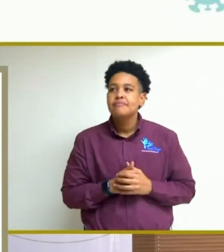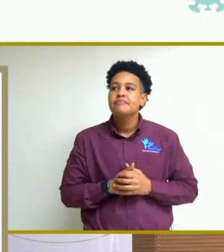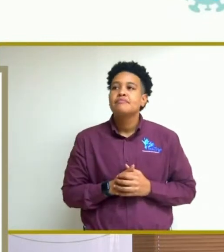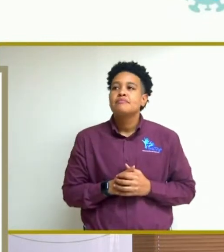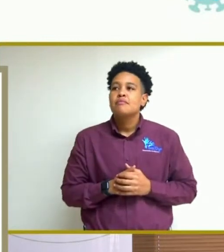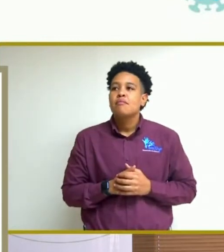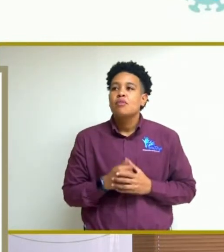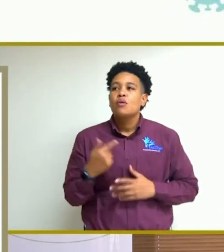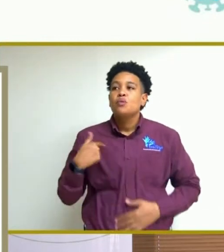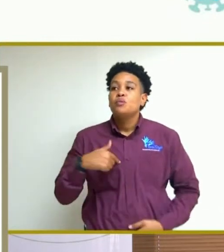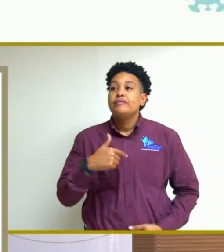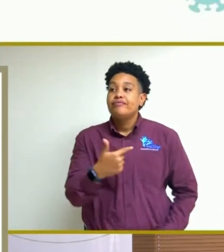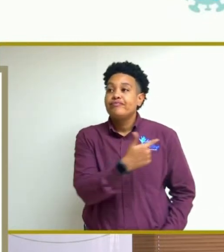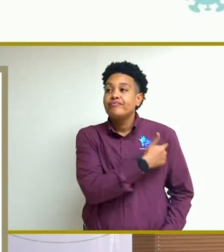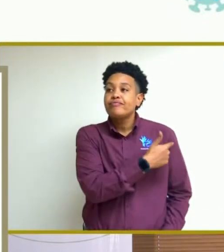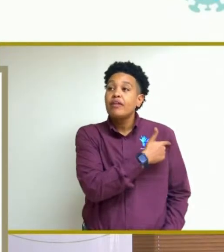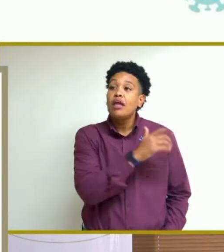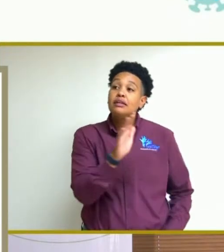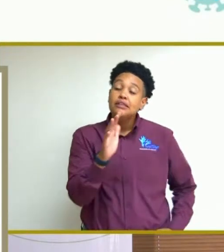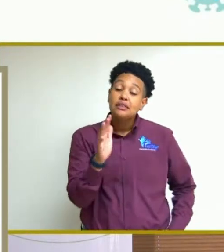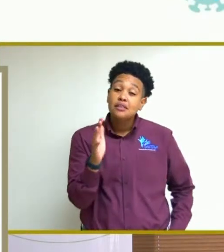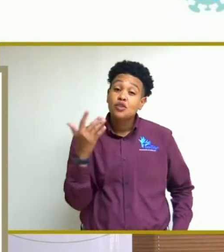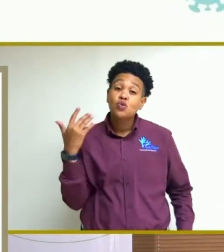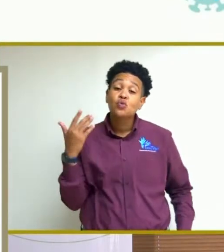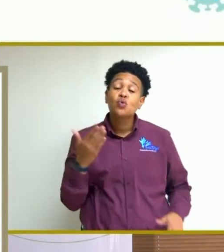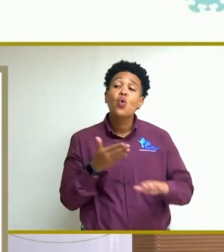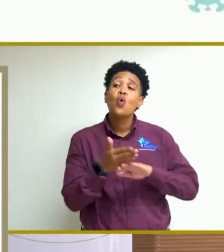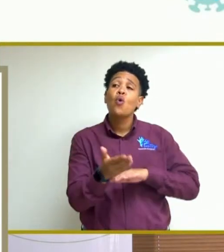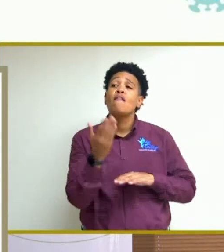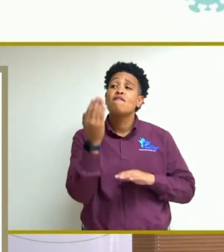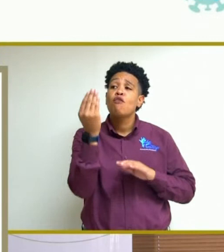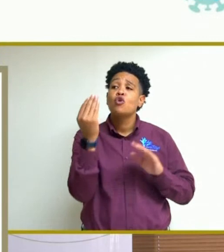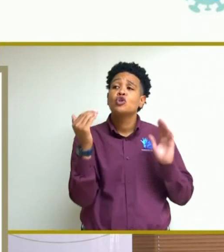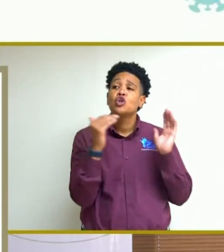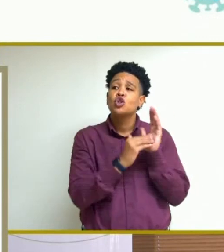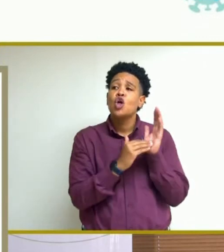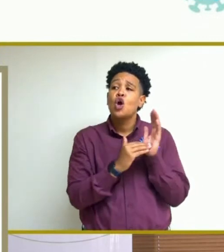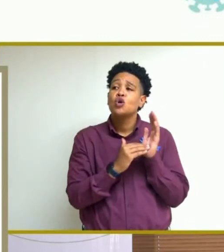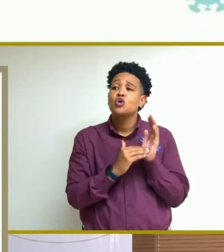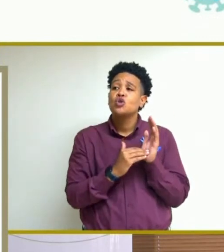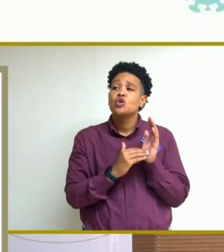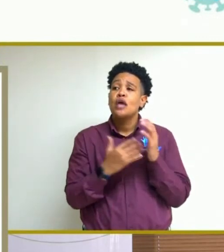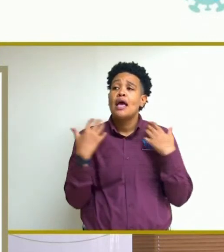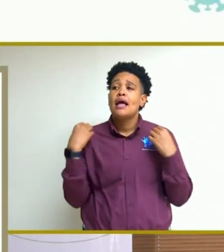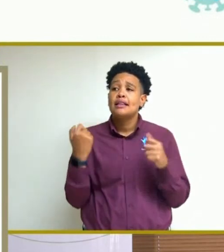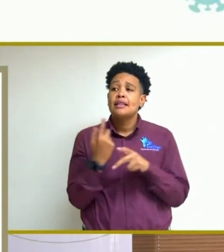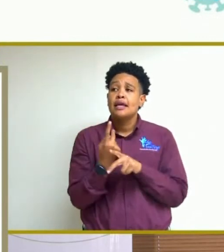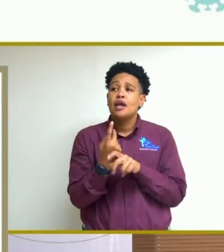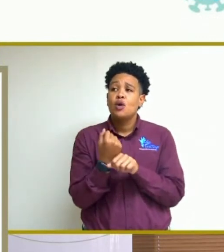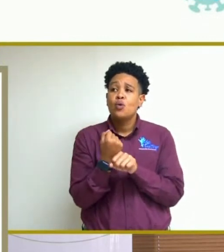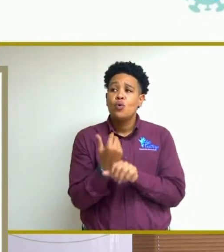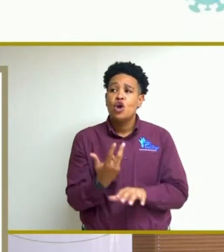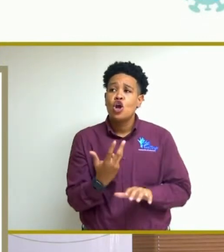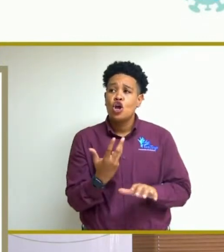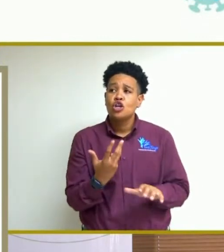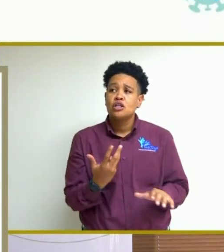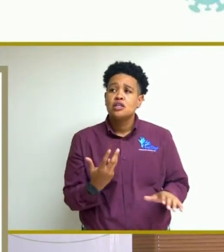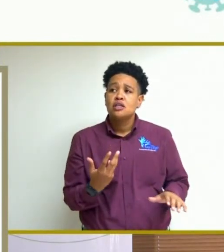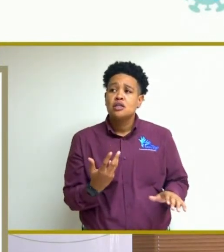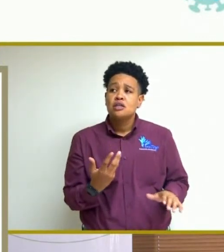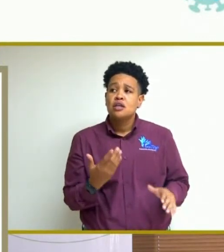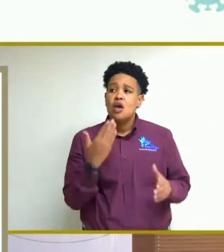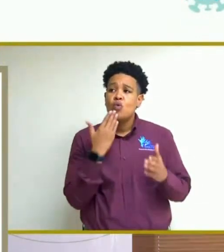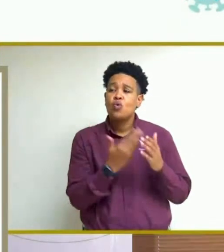have vaccinated over 14,000 healthcare workers, which is a